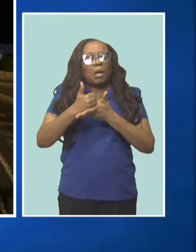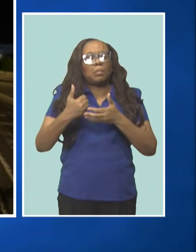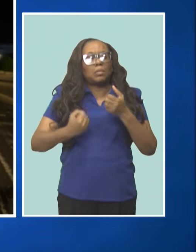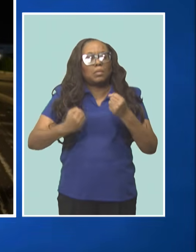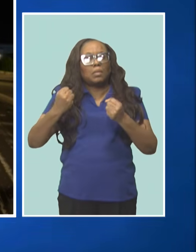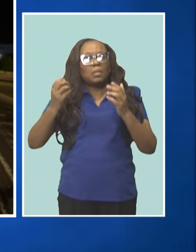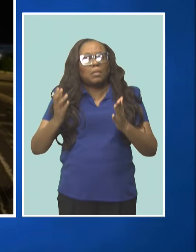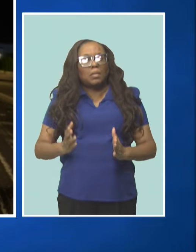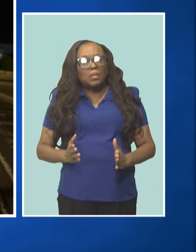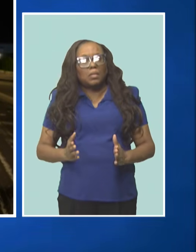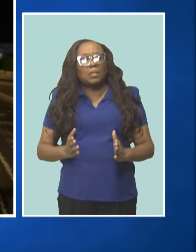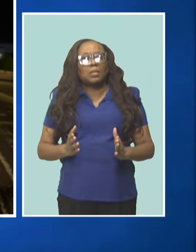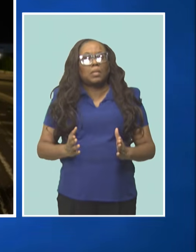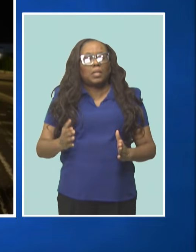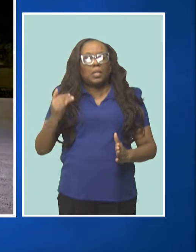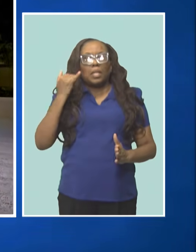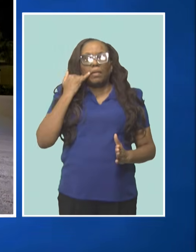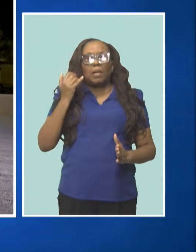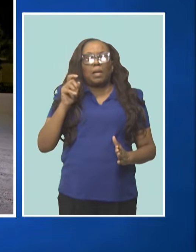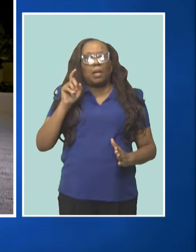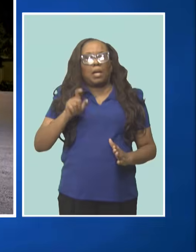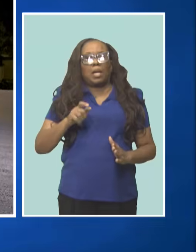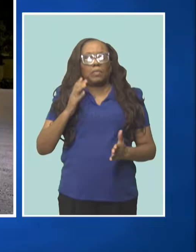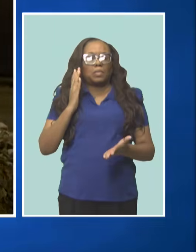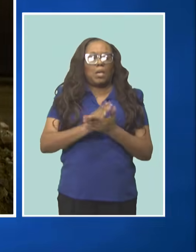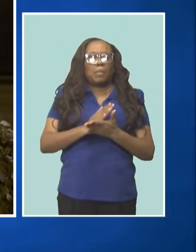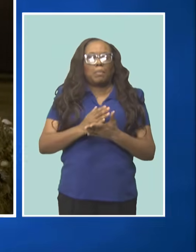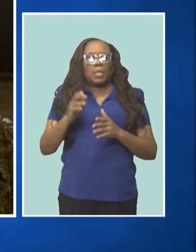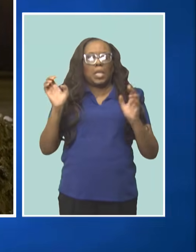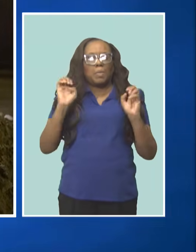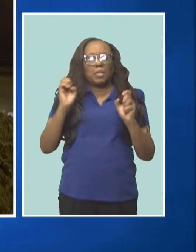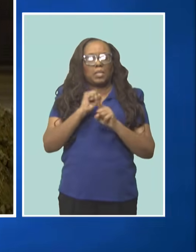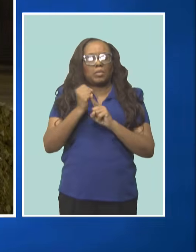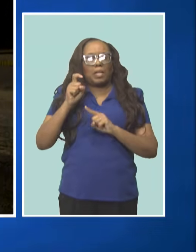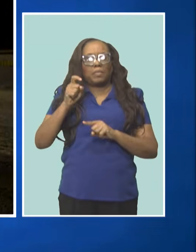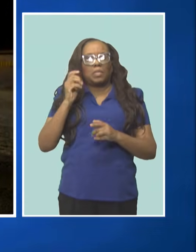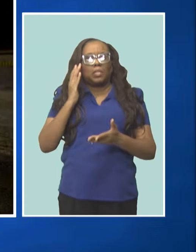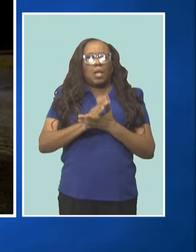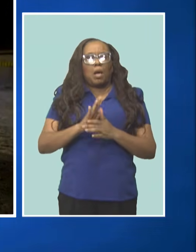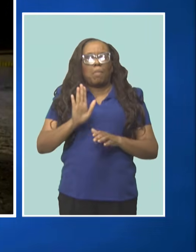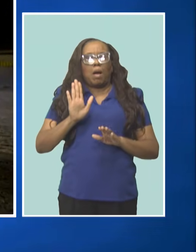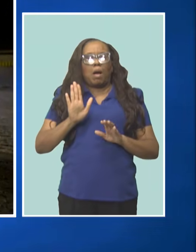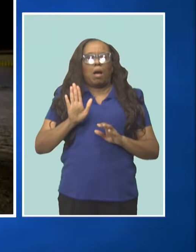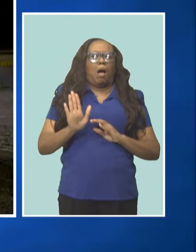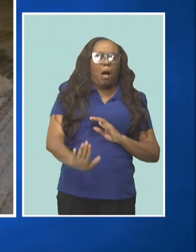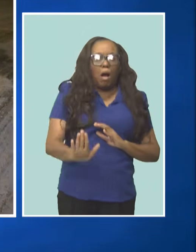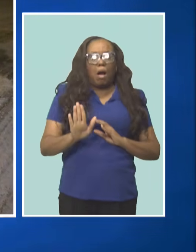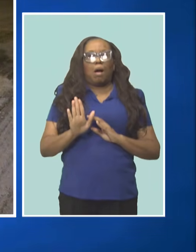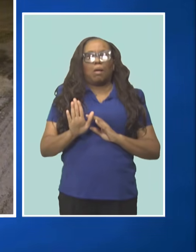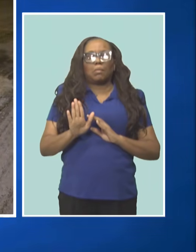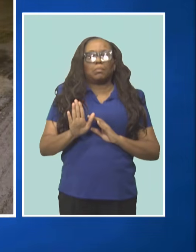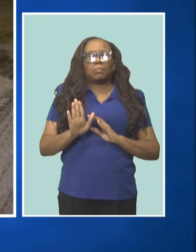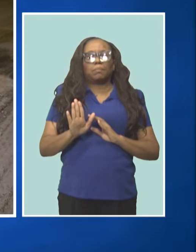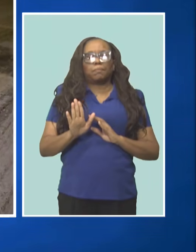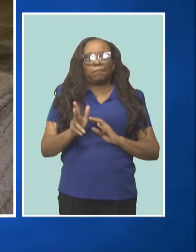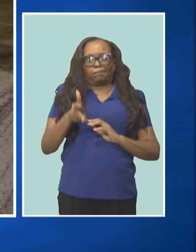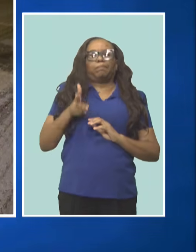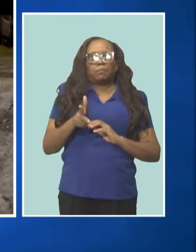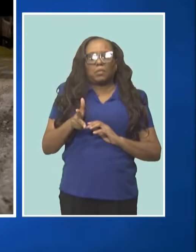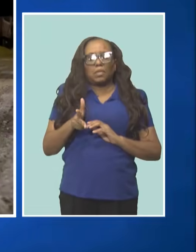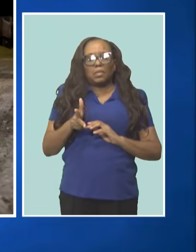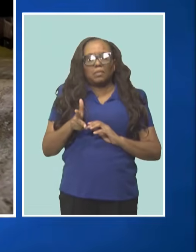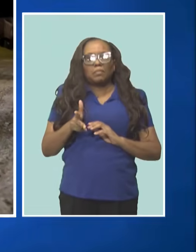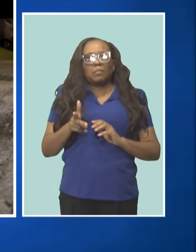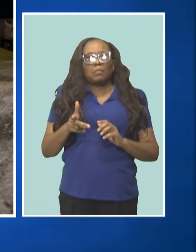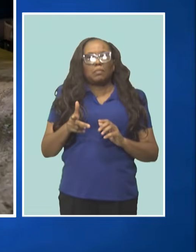brake in emergency situations. The Ministry of Transport and Works has been keeping the public informed about the schedule of